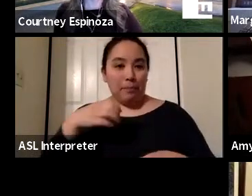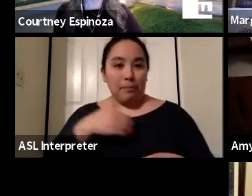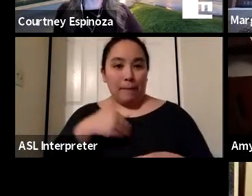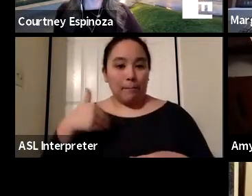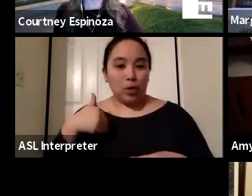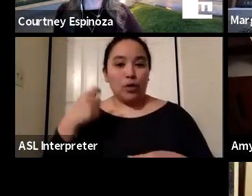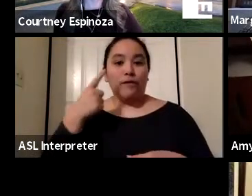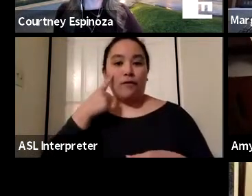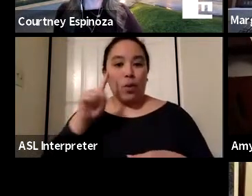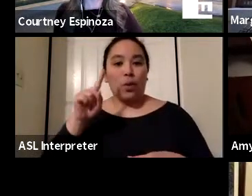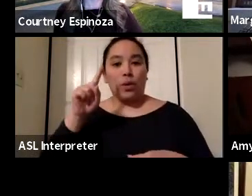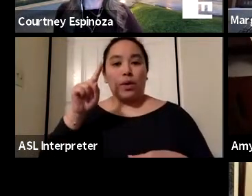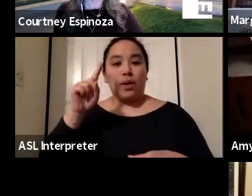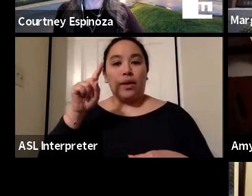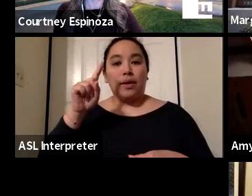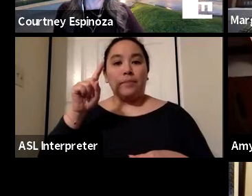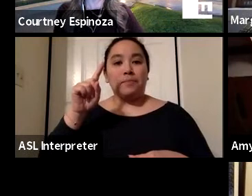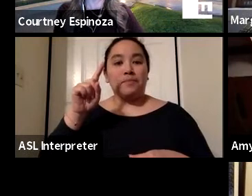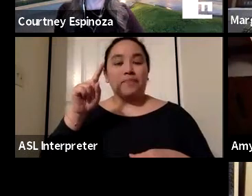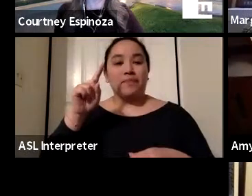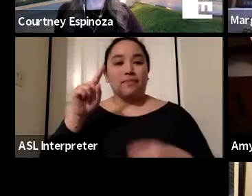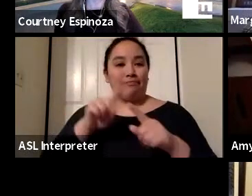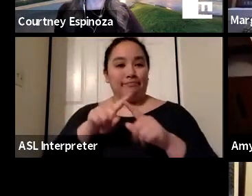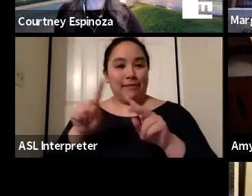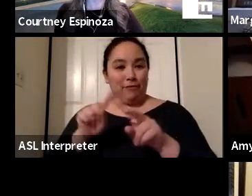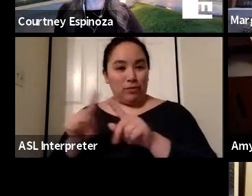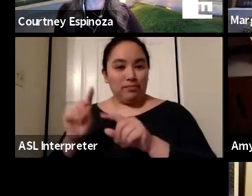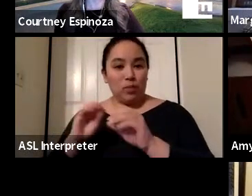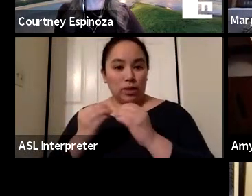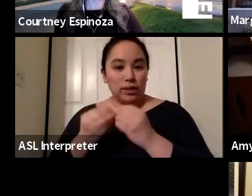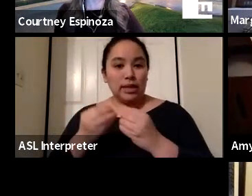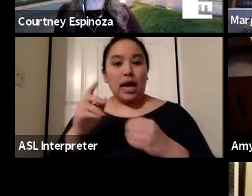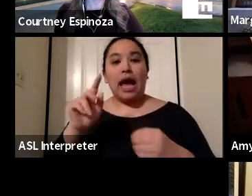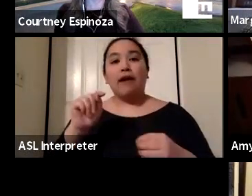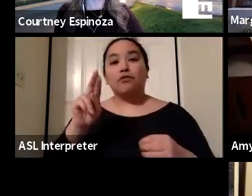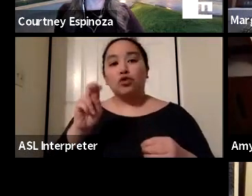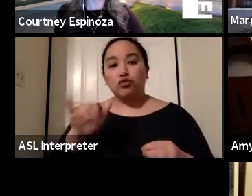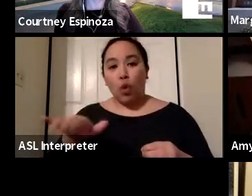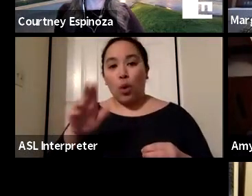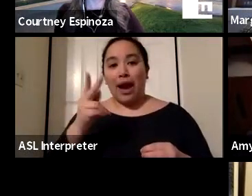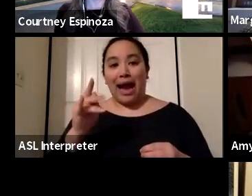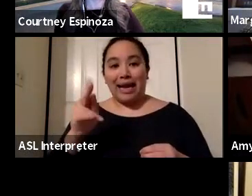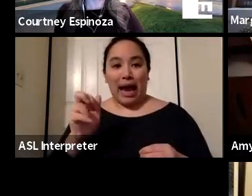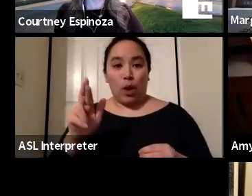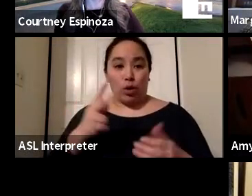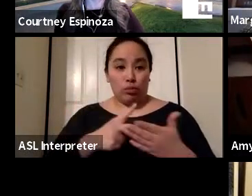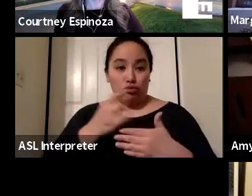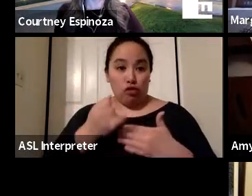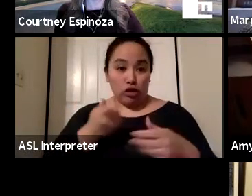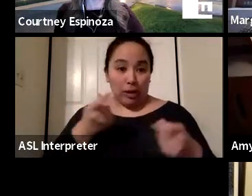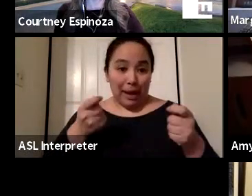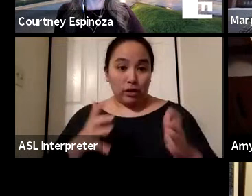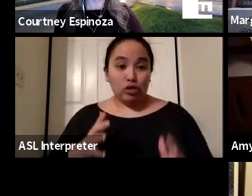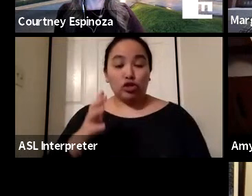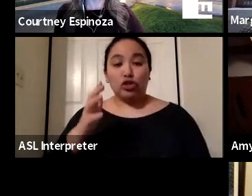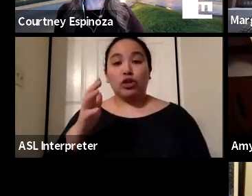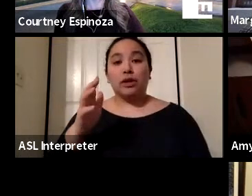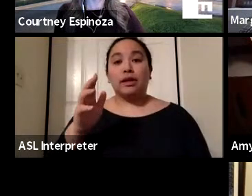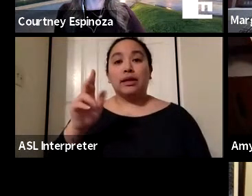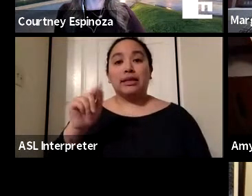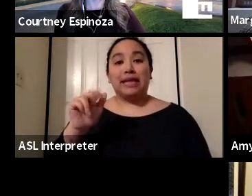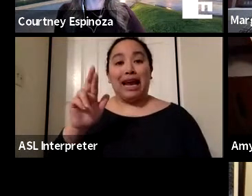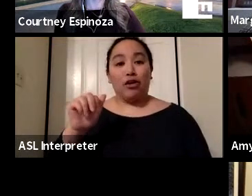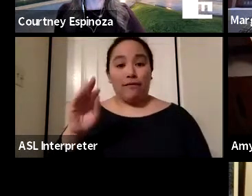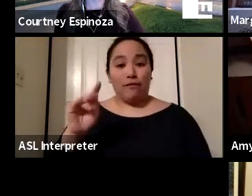Mobility Network team, including Troy Hightower, our project manager, Mary Ferguson with the Shared Use Mobility